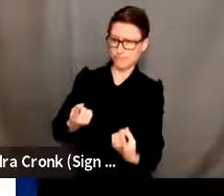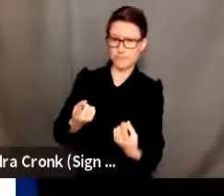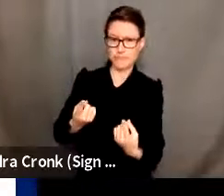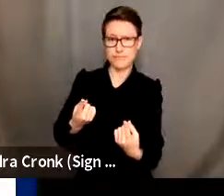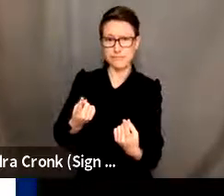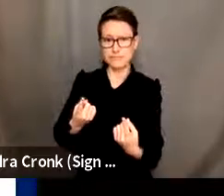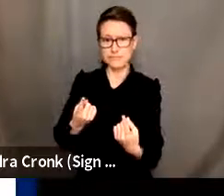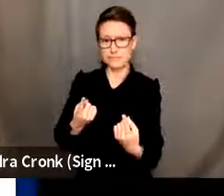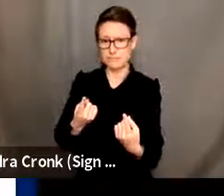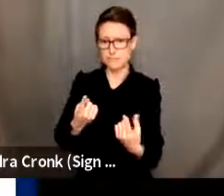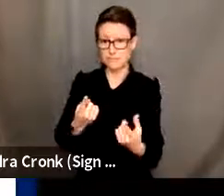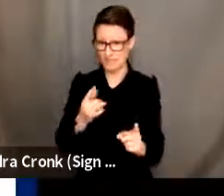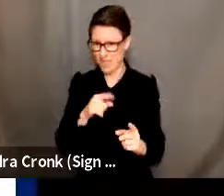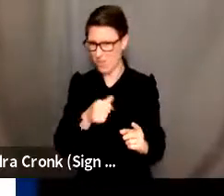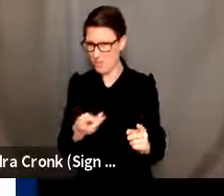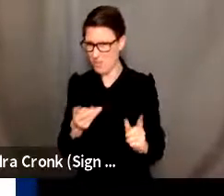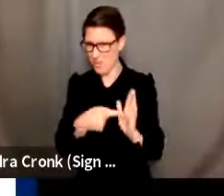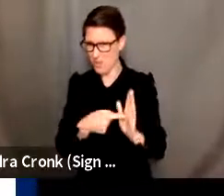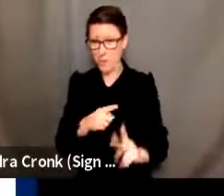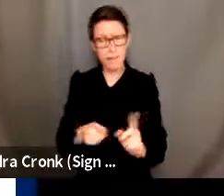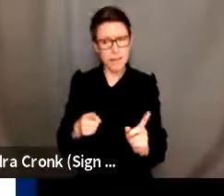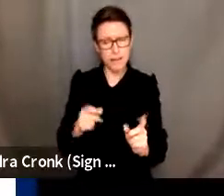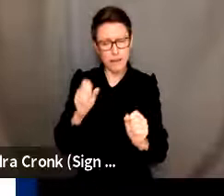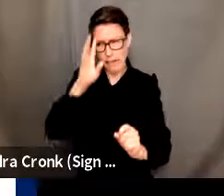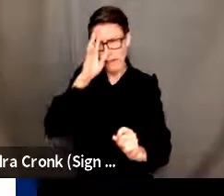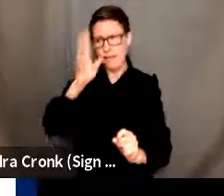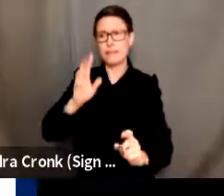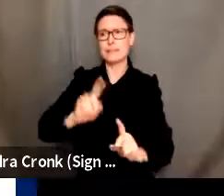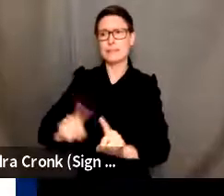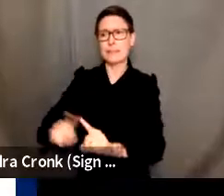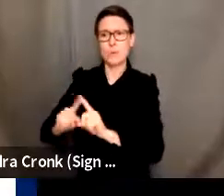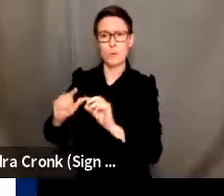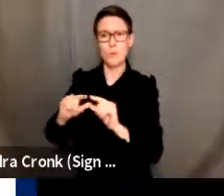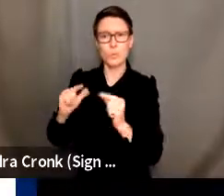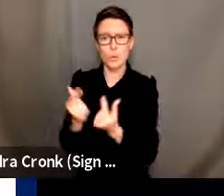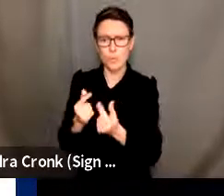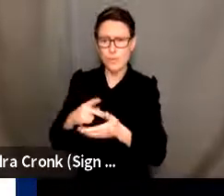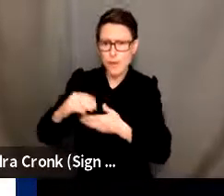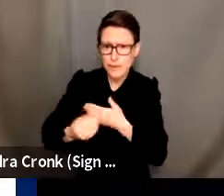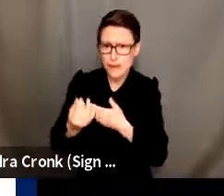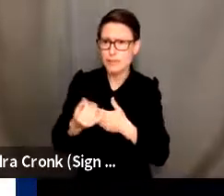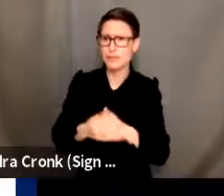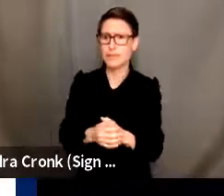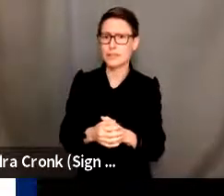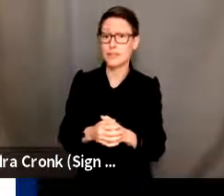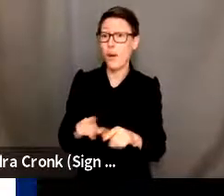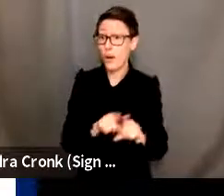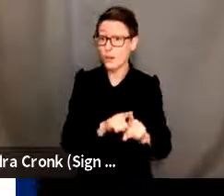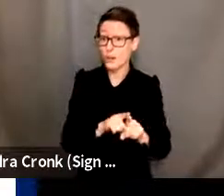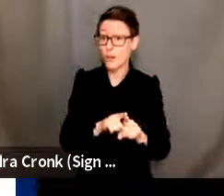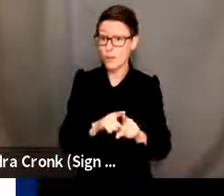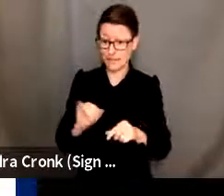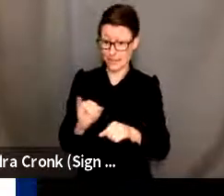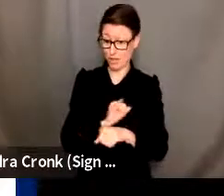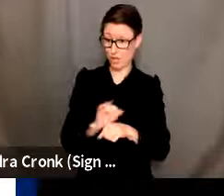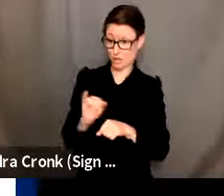projects. We can assist with those as well as individuals, and we also do take internships in several of